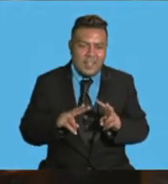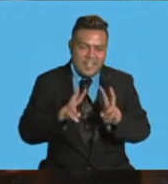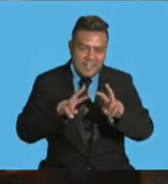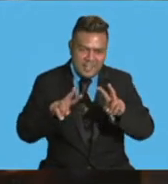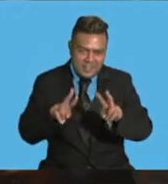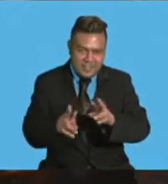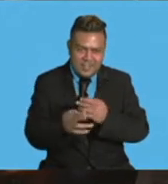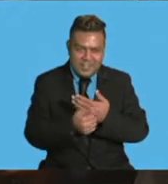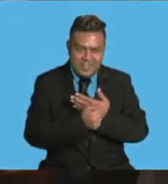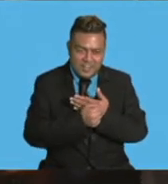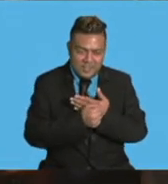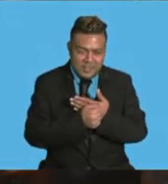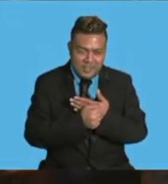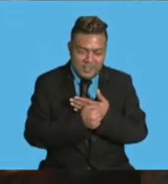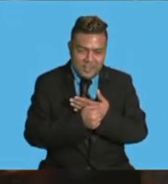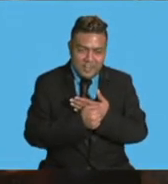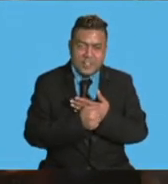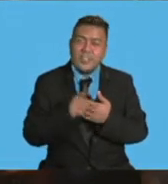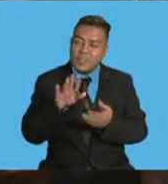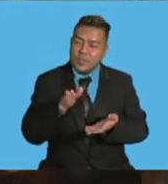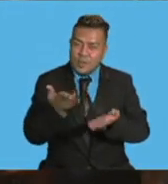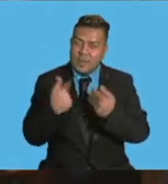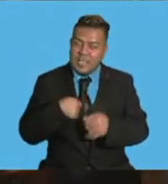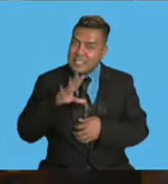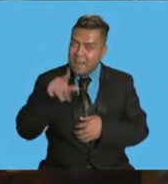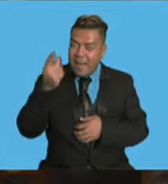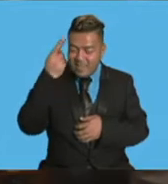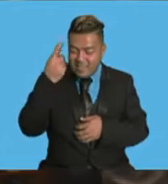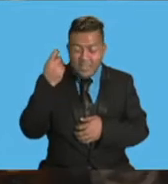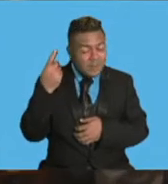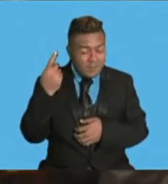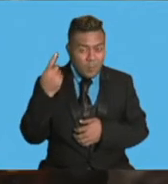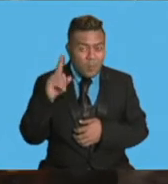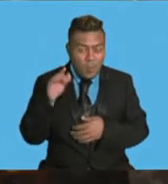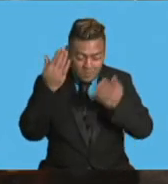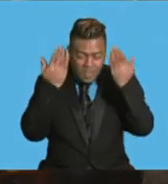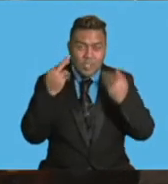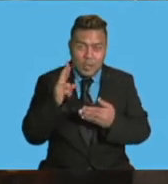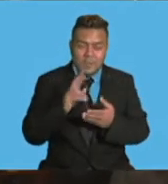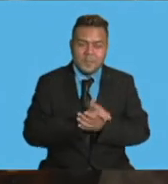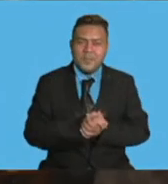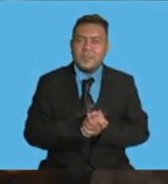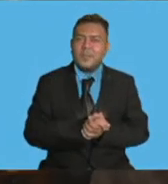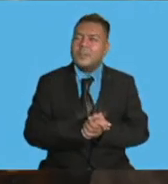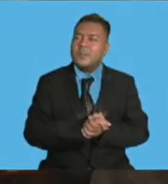mentioned. Just to give you some idea, Honorable Speaker, sir, on